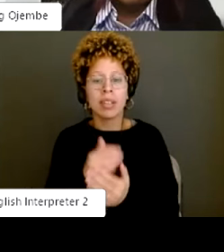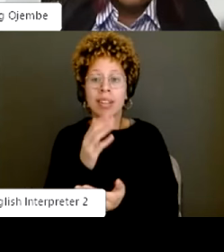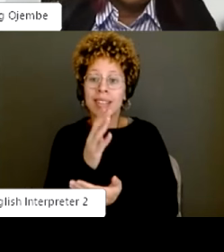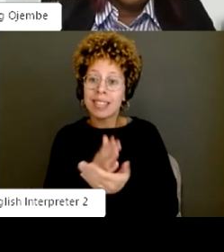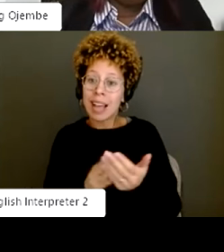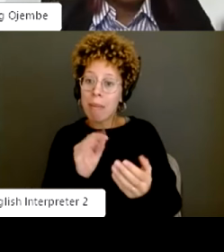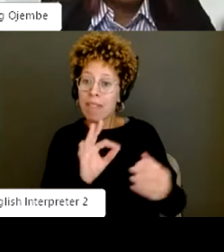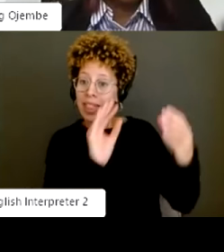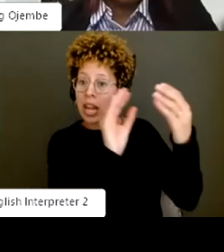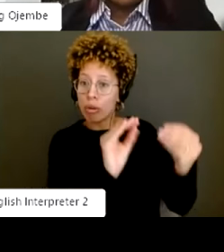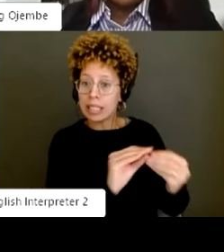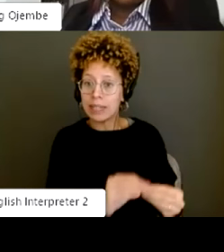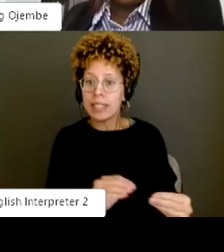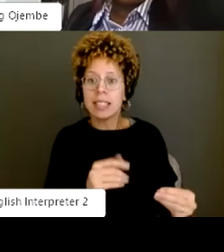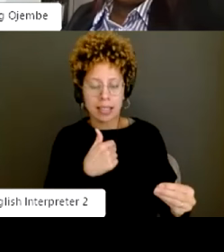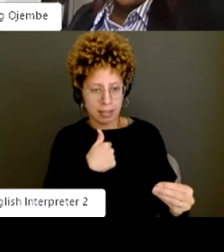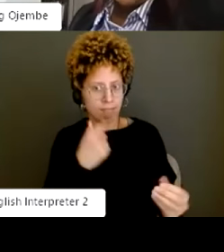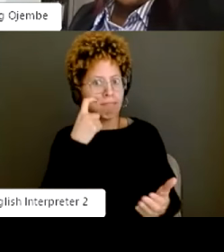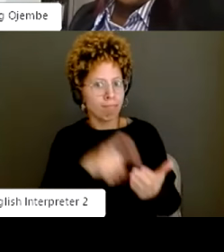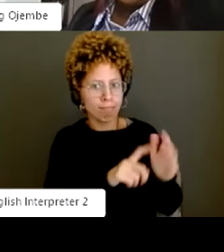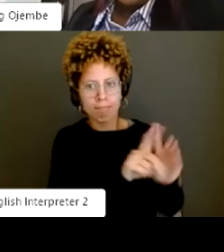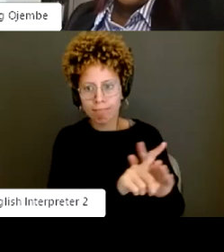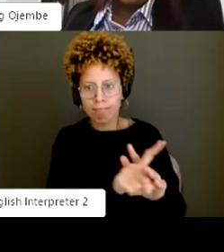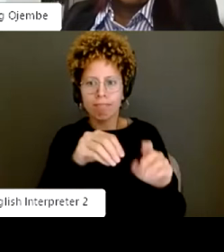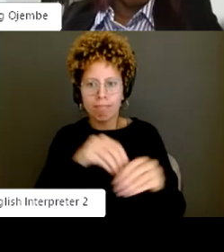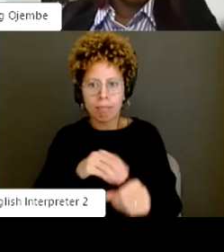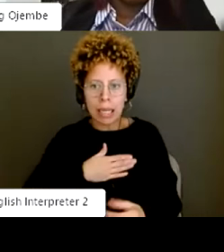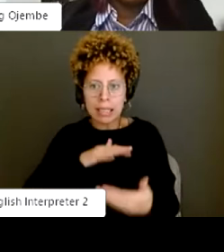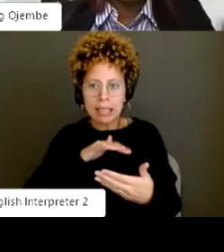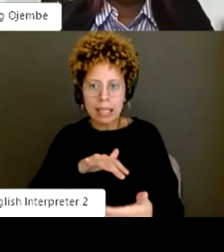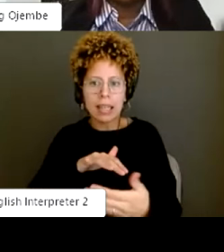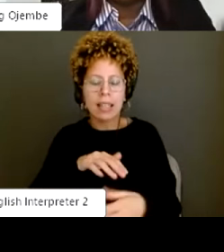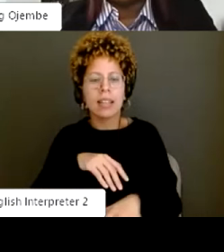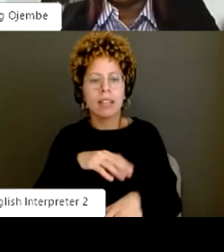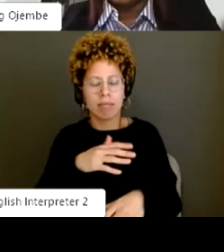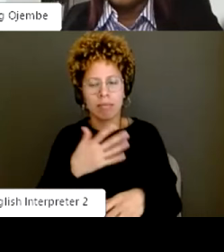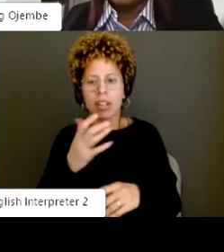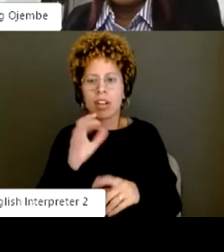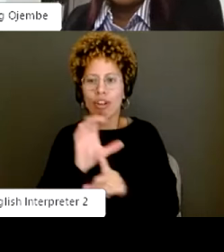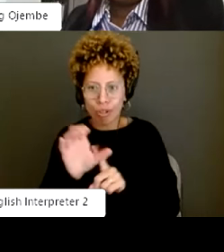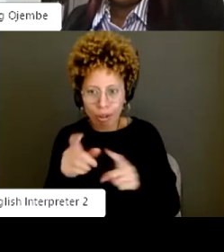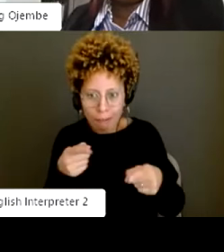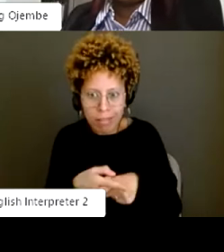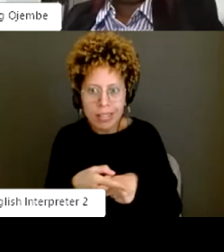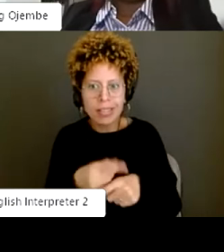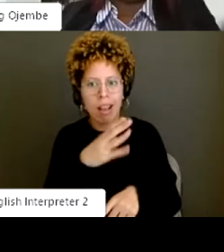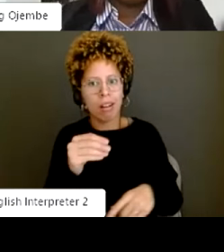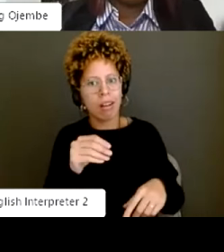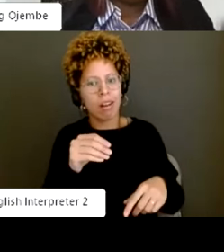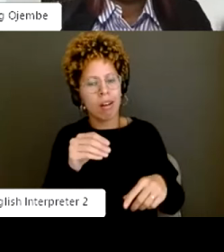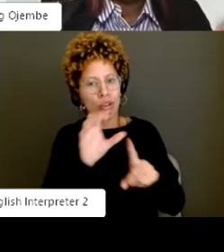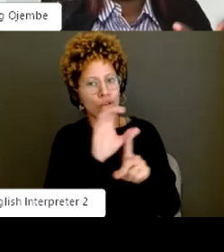were predominant in my study is the narrative of cultural or conflicting cultural practices and cultural intolerance,